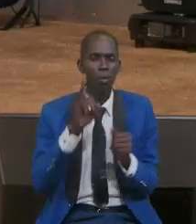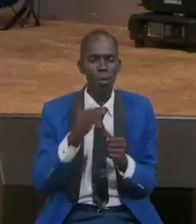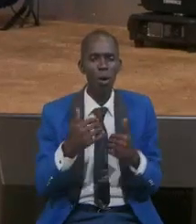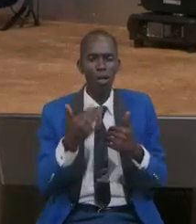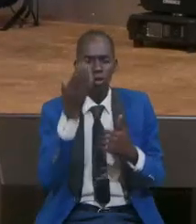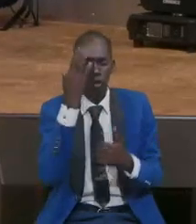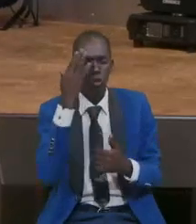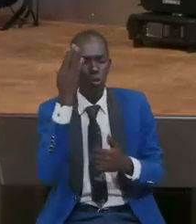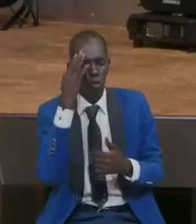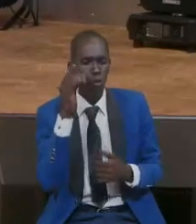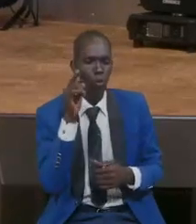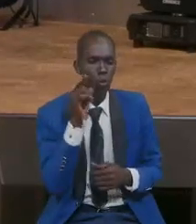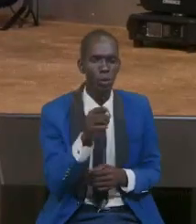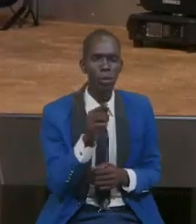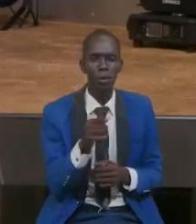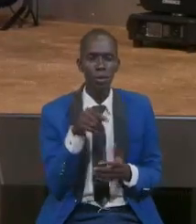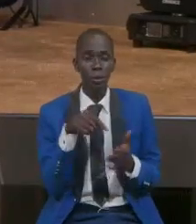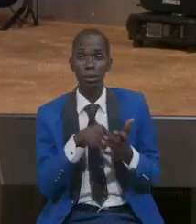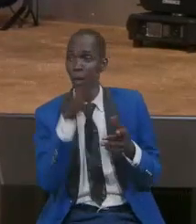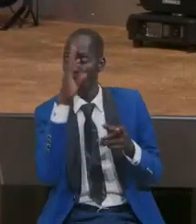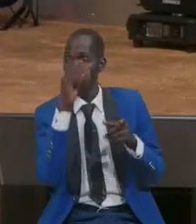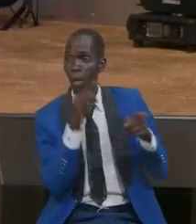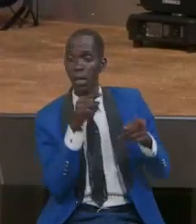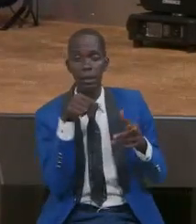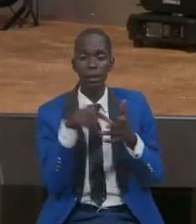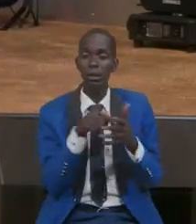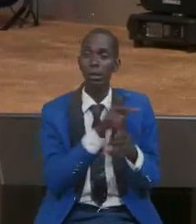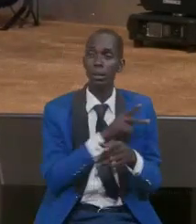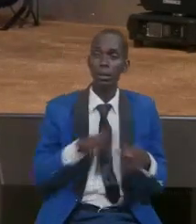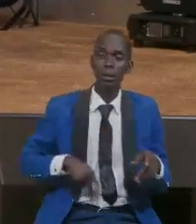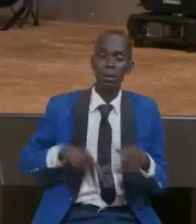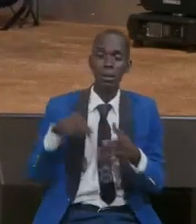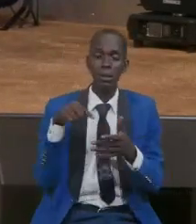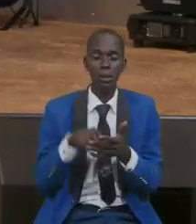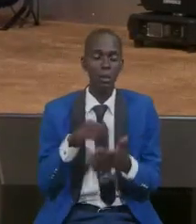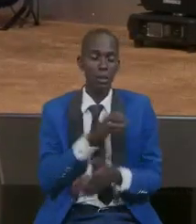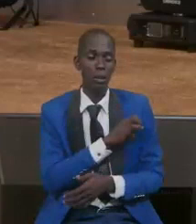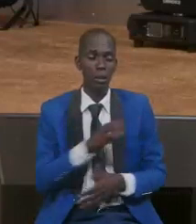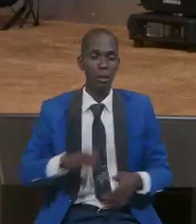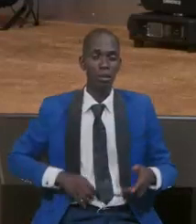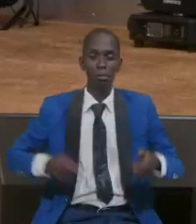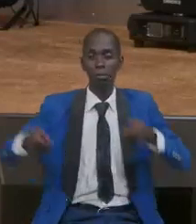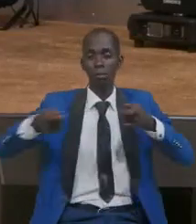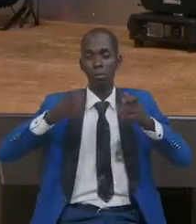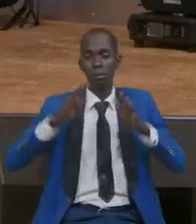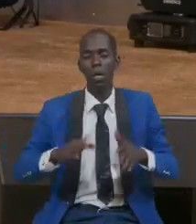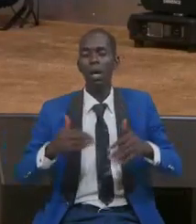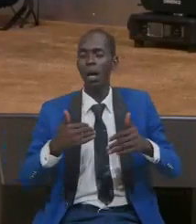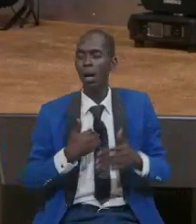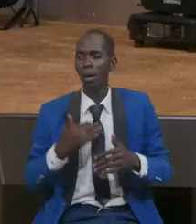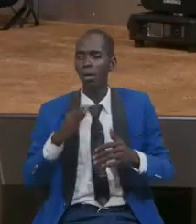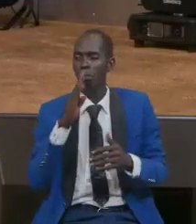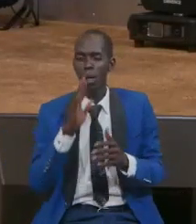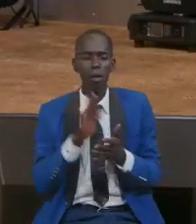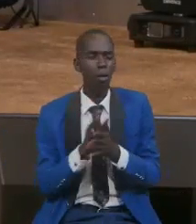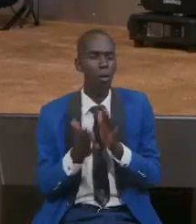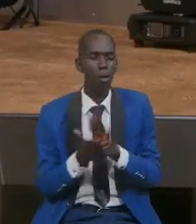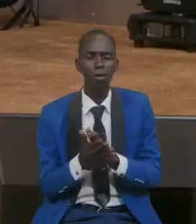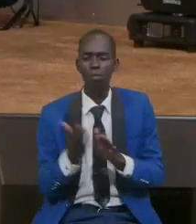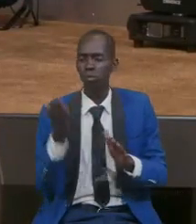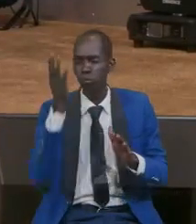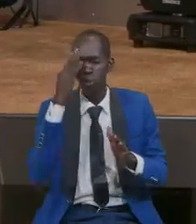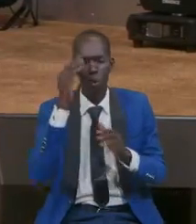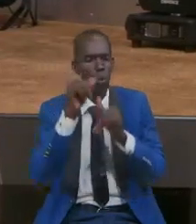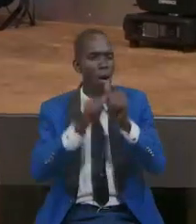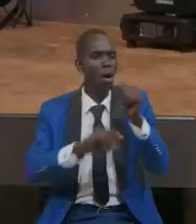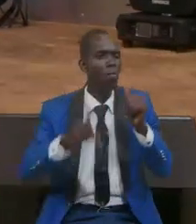of him. This man, this king, this monarch that had grown so much that the information about